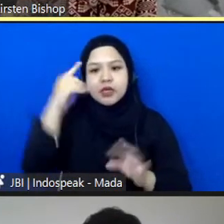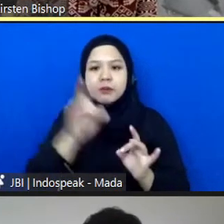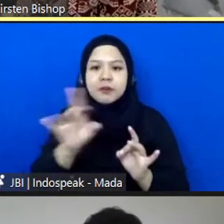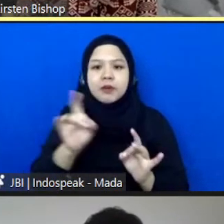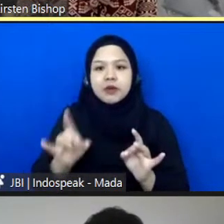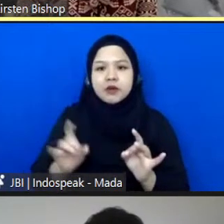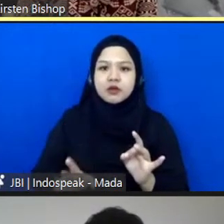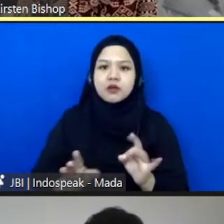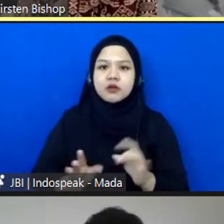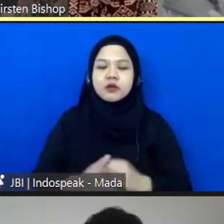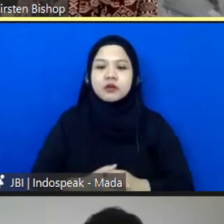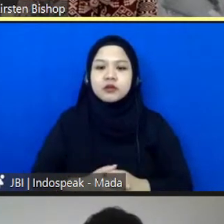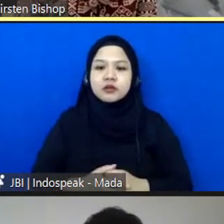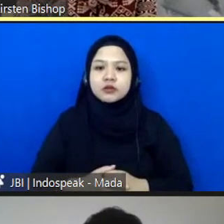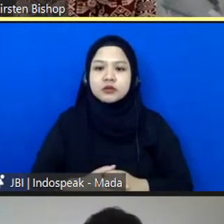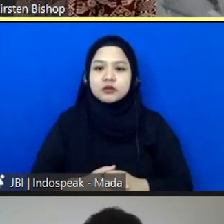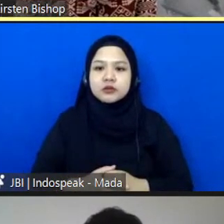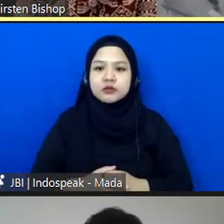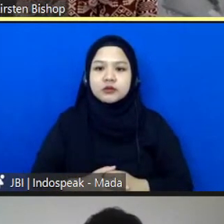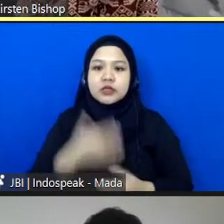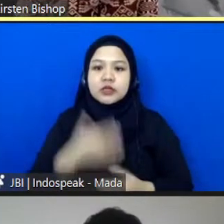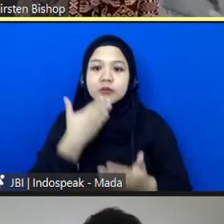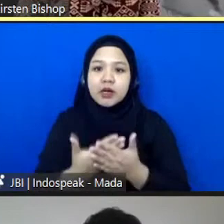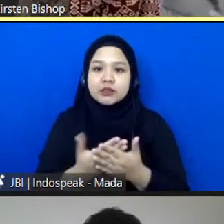in your response, Professor Utarini.